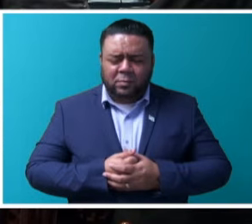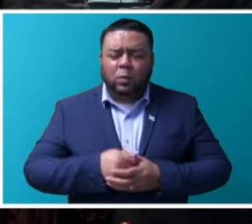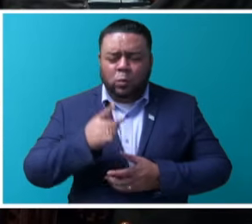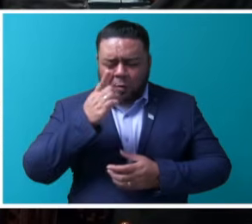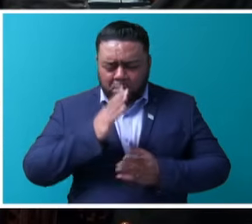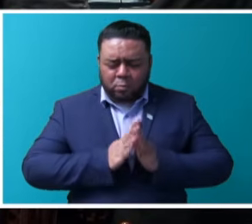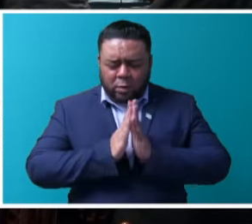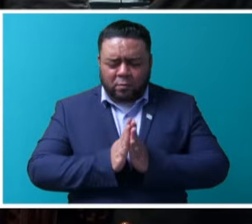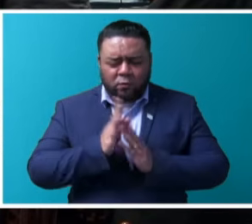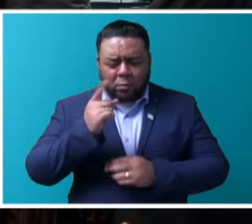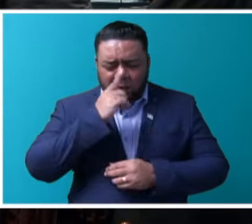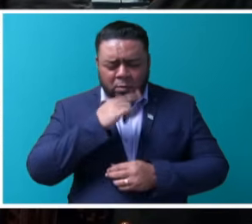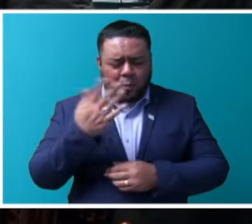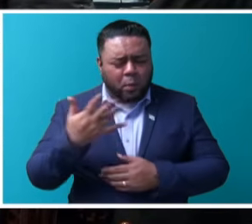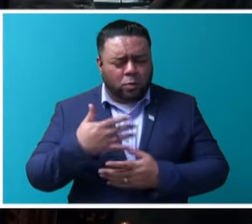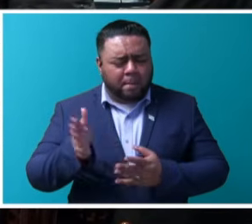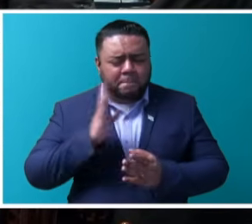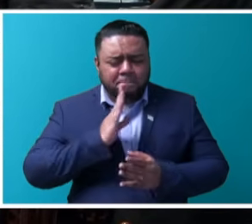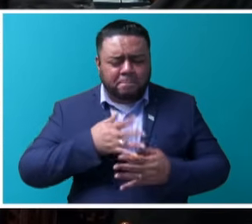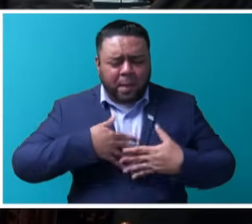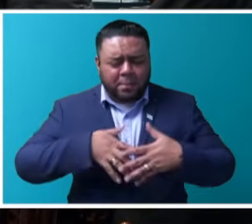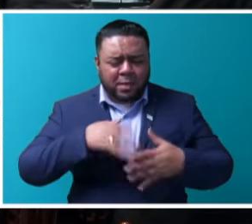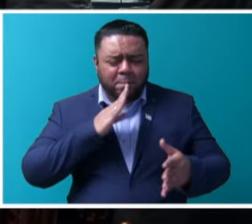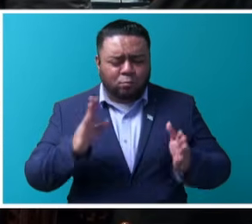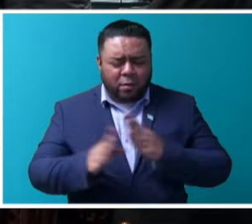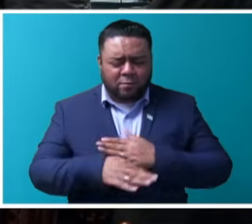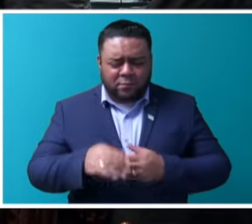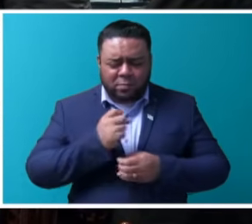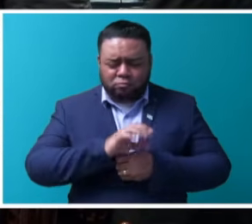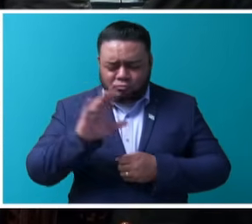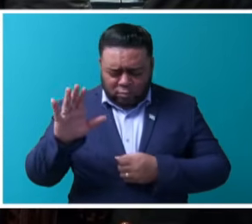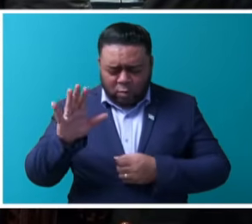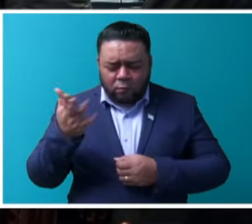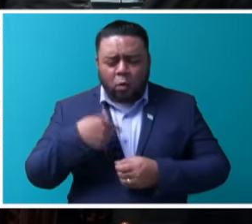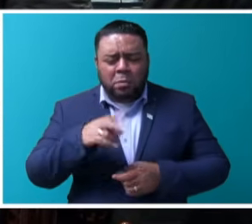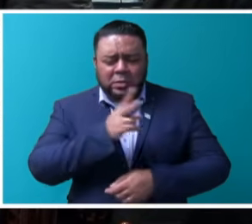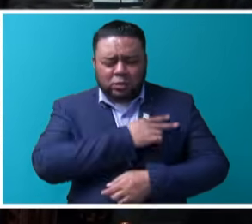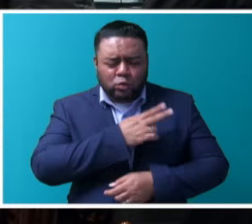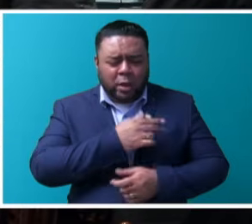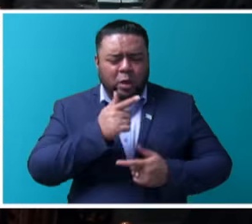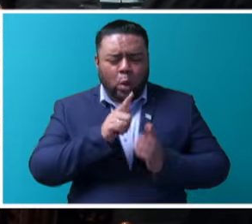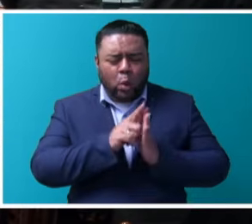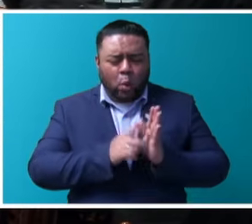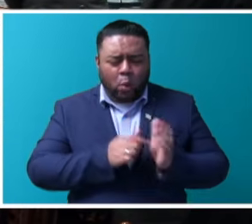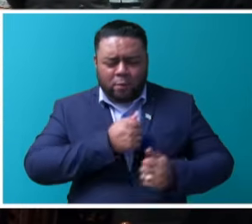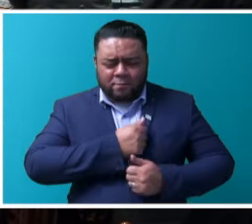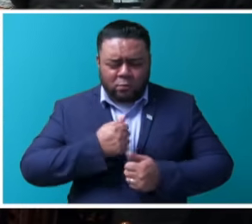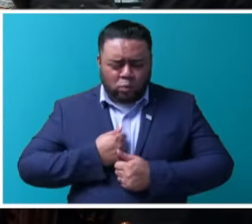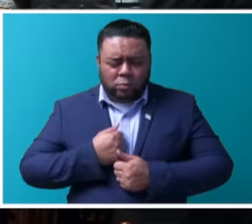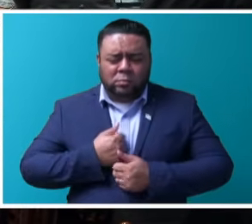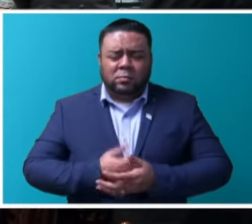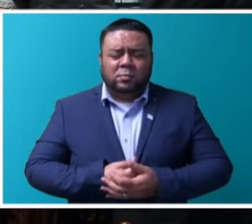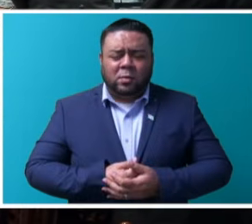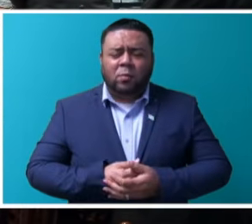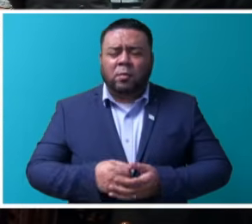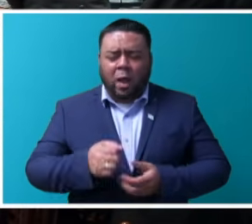serve our people in both the public and the private sectors, for those in the security and law enforcement agencies,